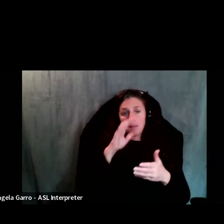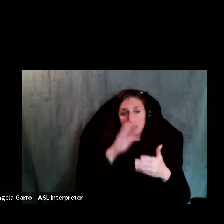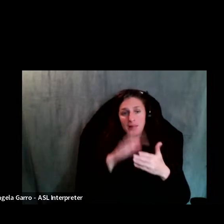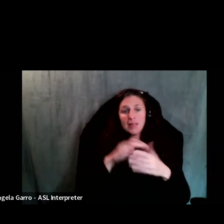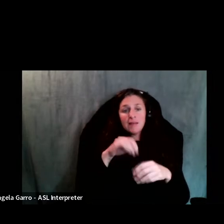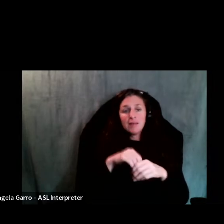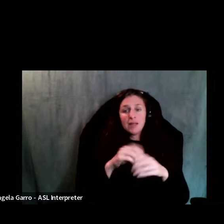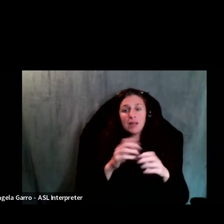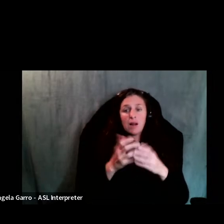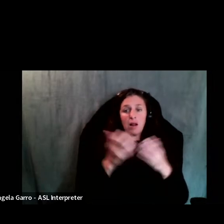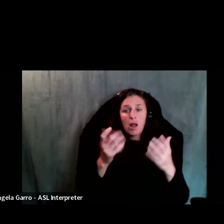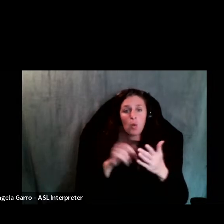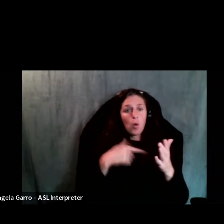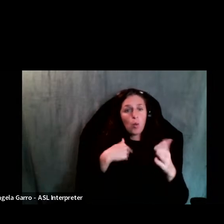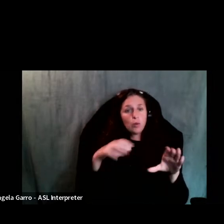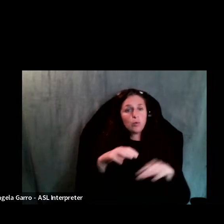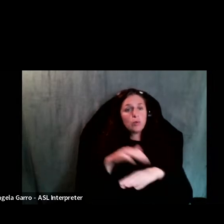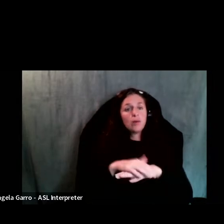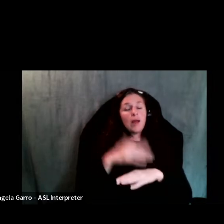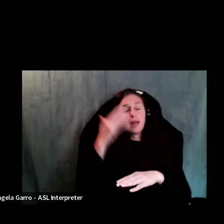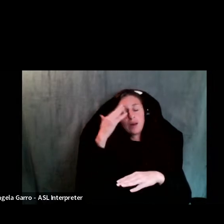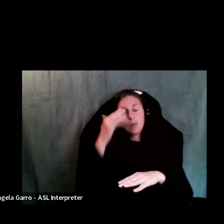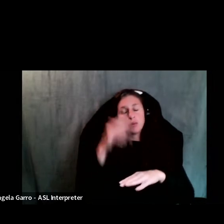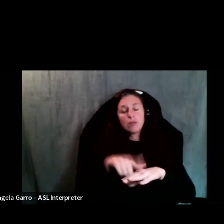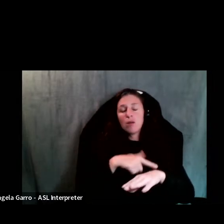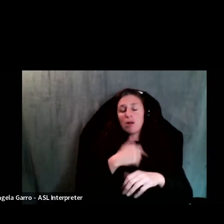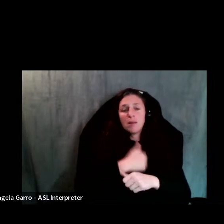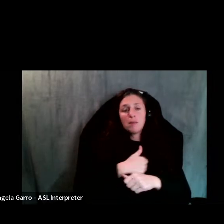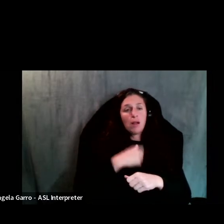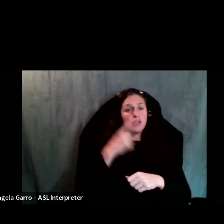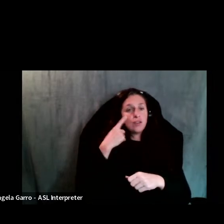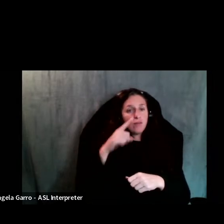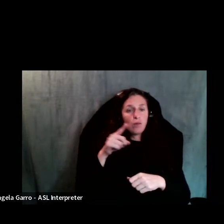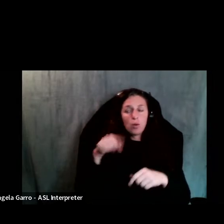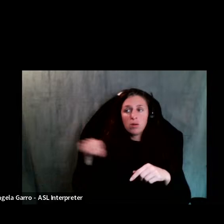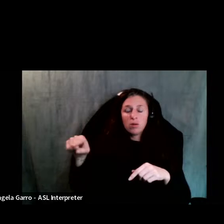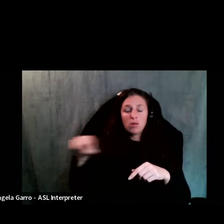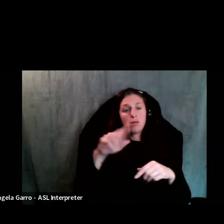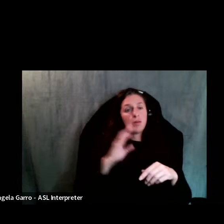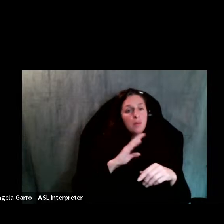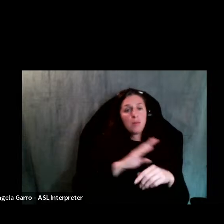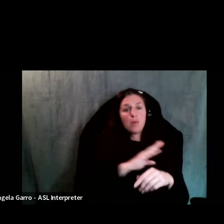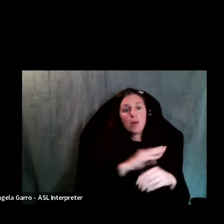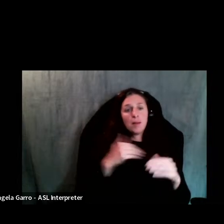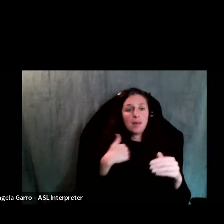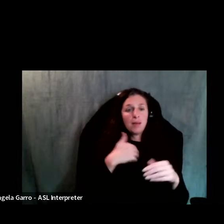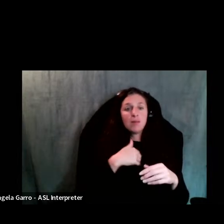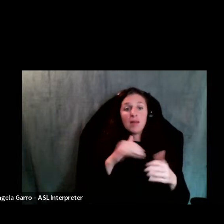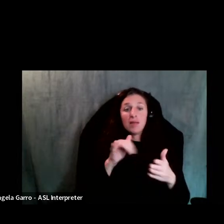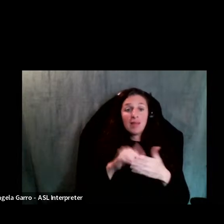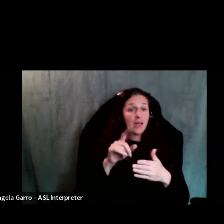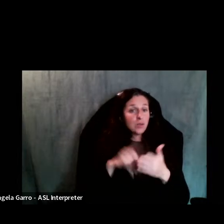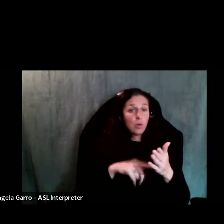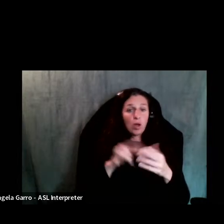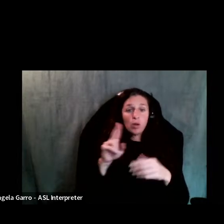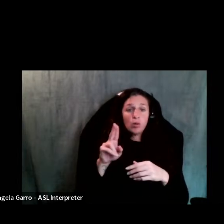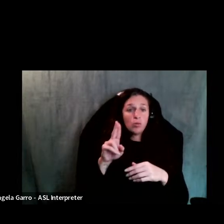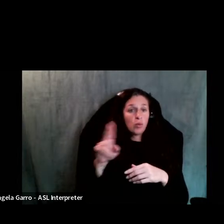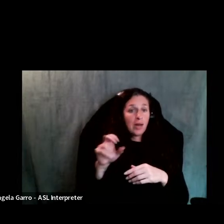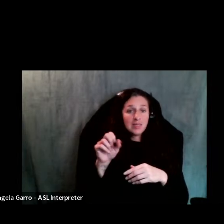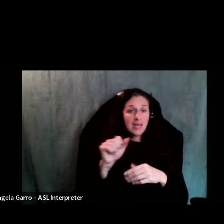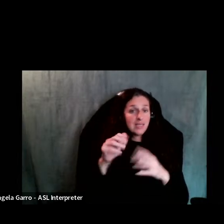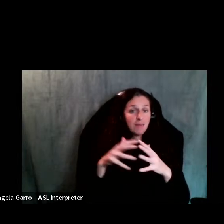of what we did tonight. I know this has been long, and I apologize to my fellow board members, but This is what a United States in America is all